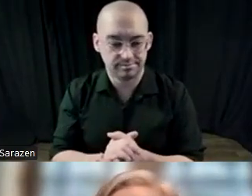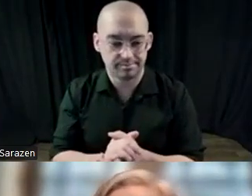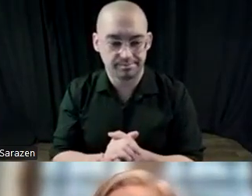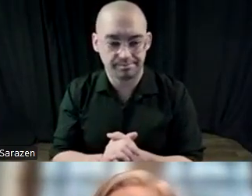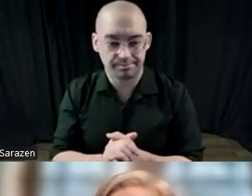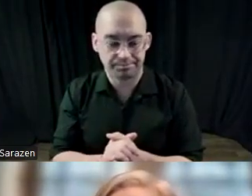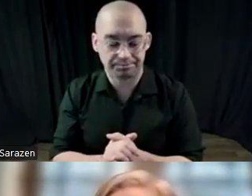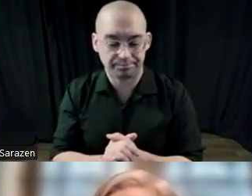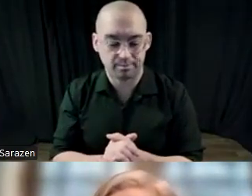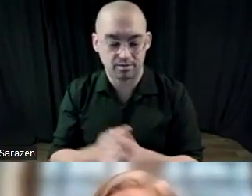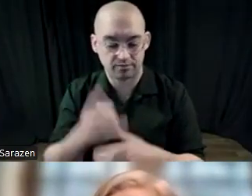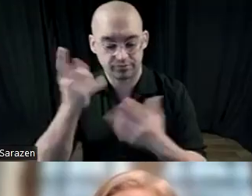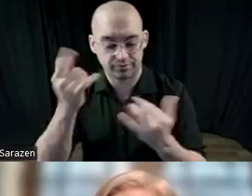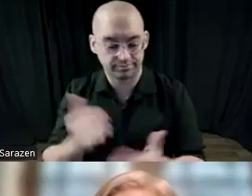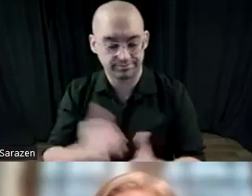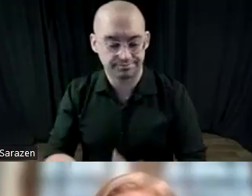at this time.